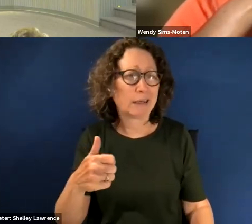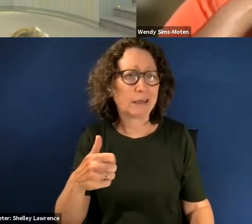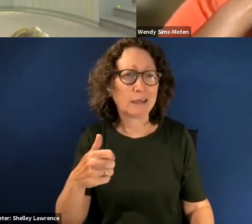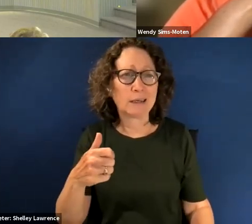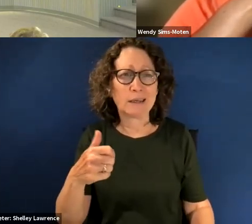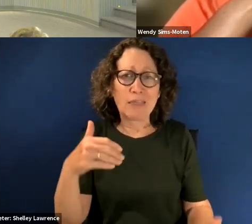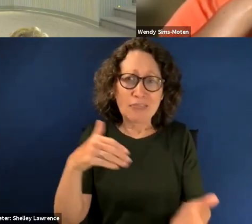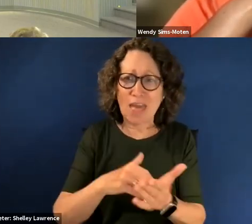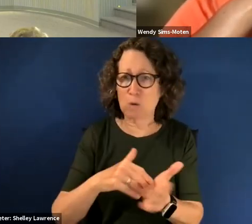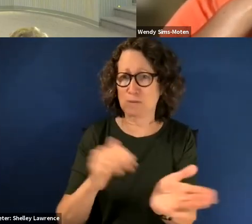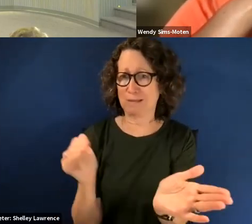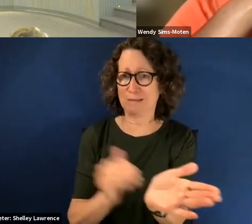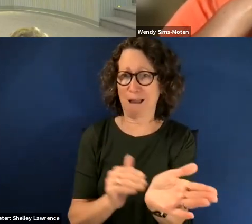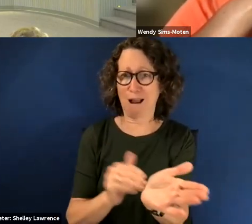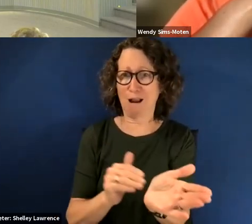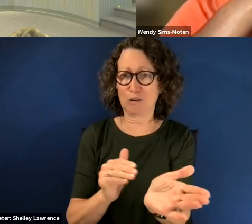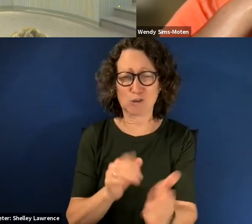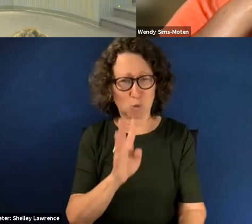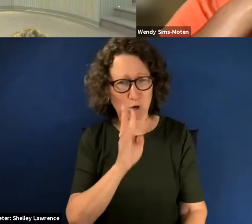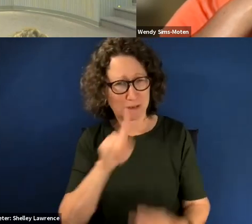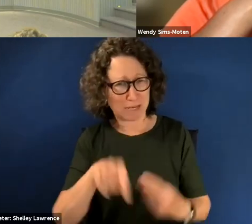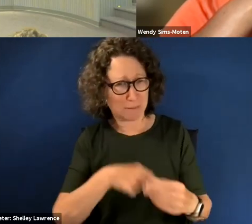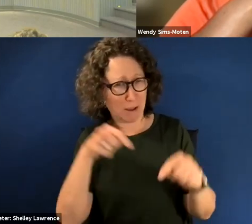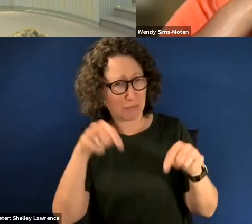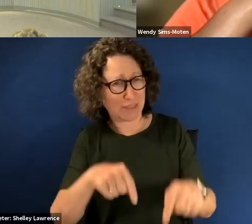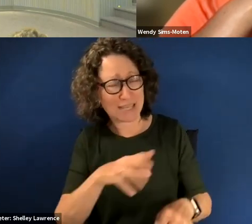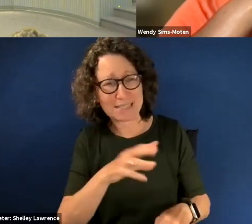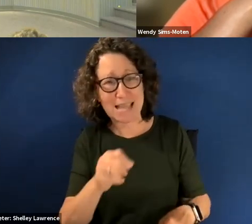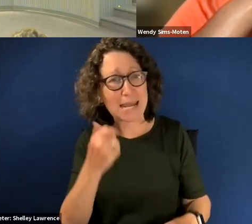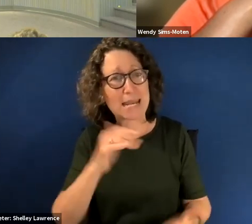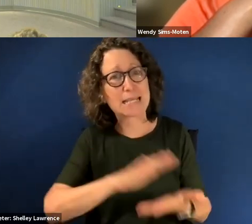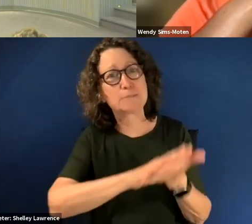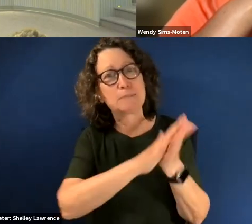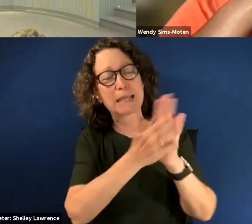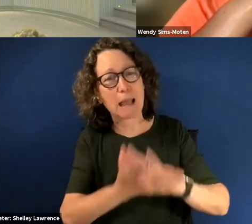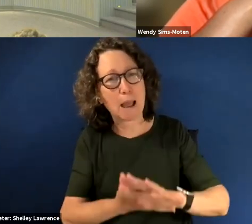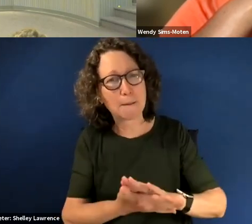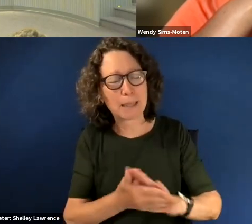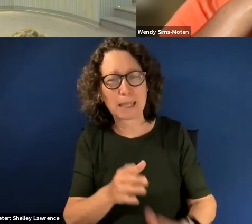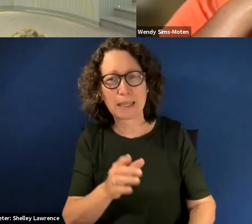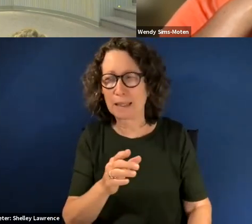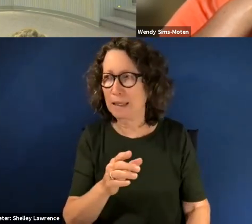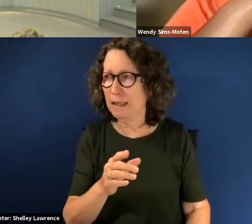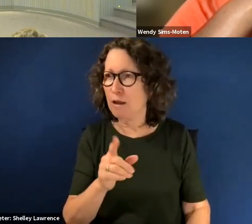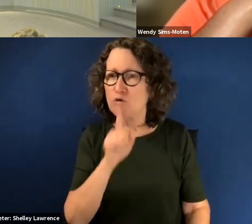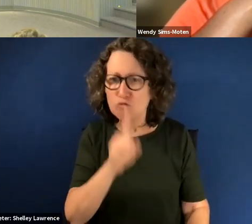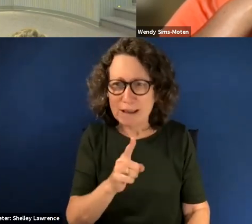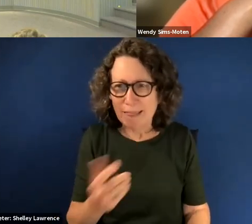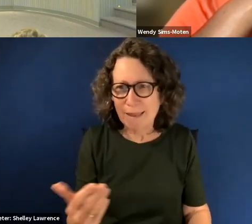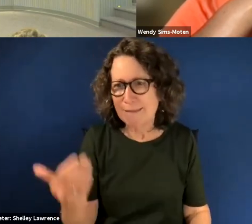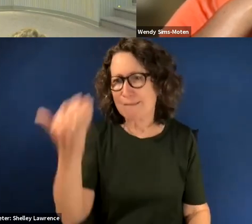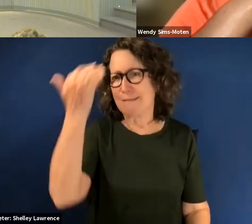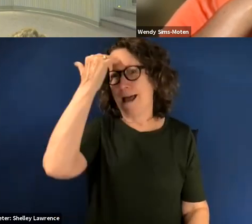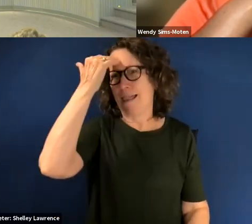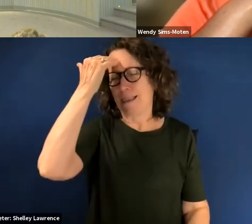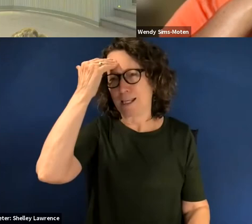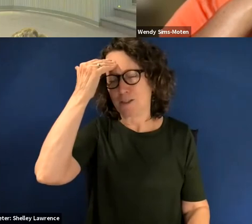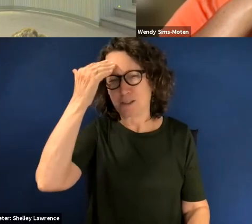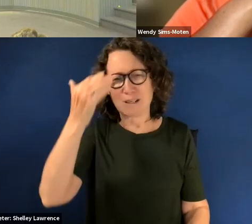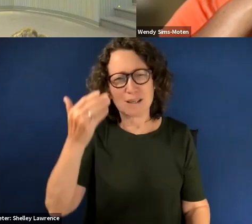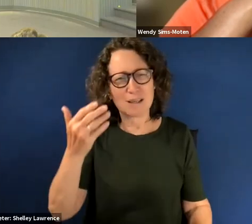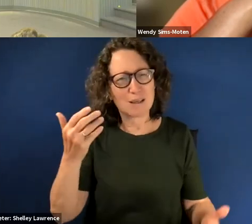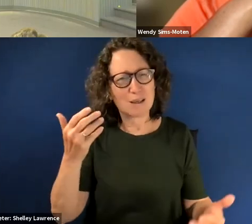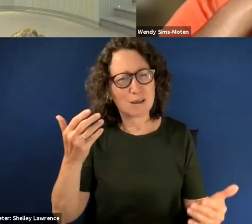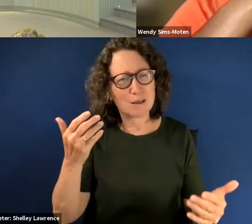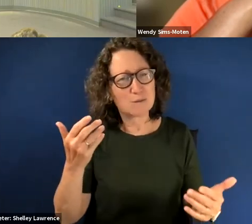110,000 doctors that are speaking about this, and it is becoming world knowledge. So get with